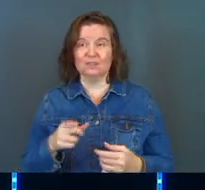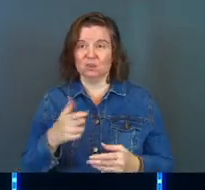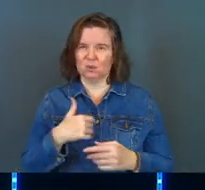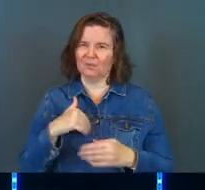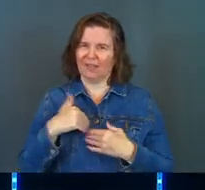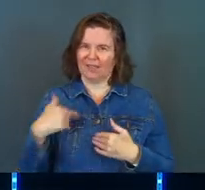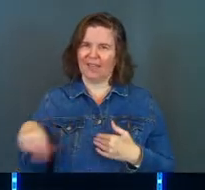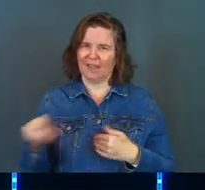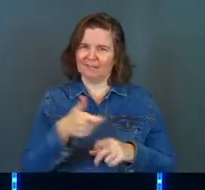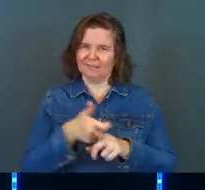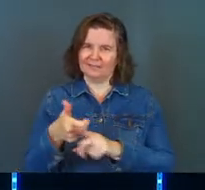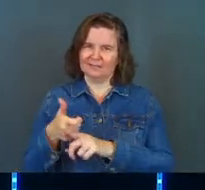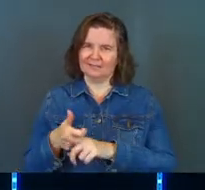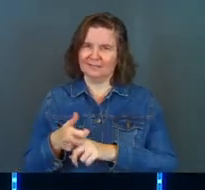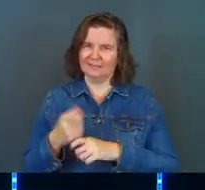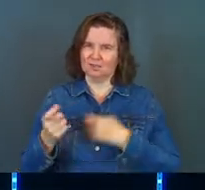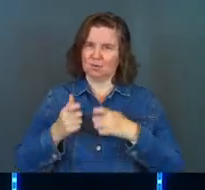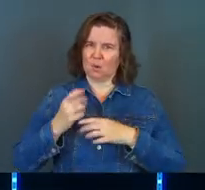You've got that.